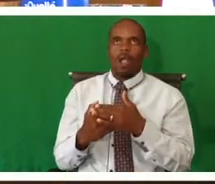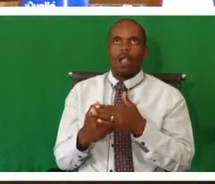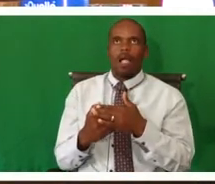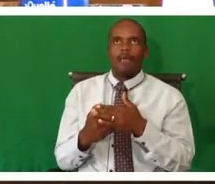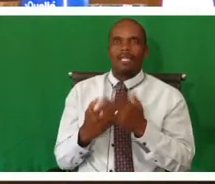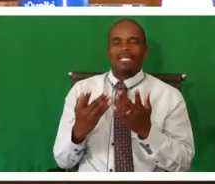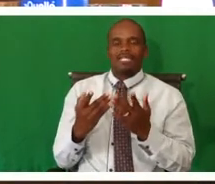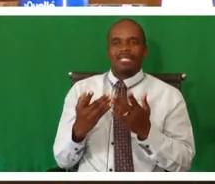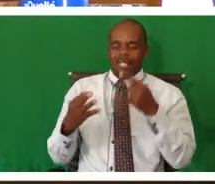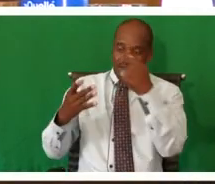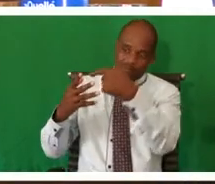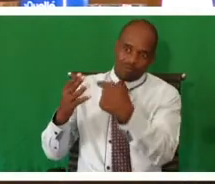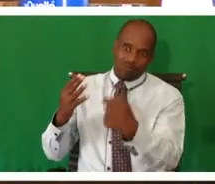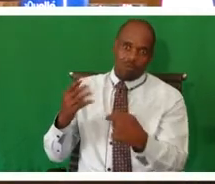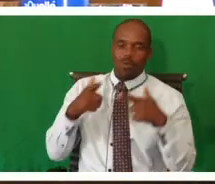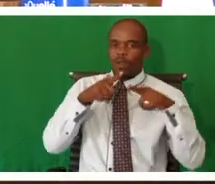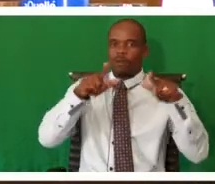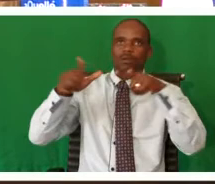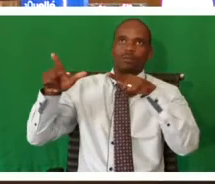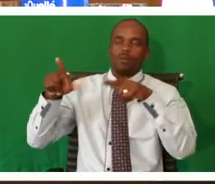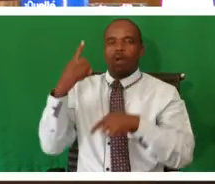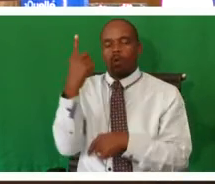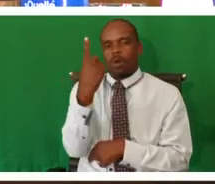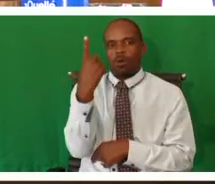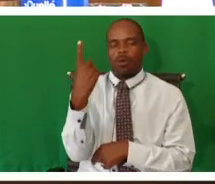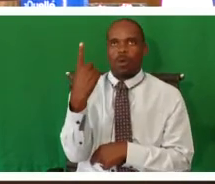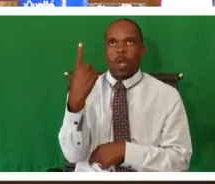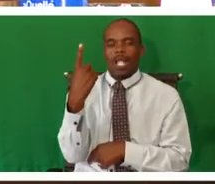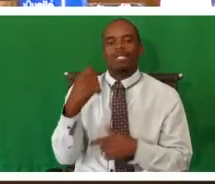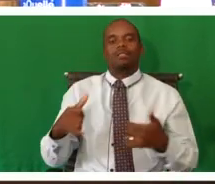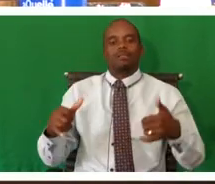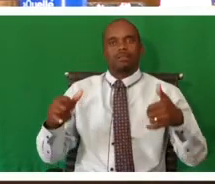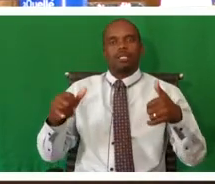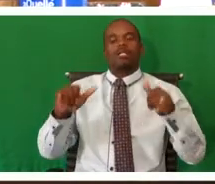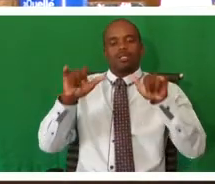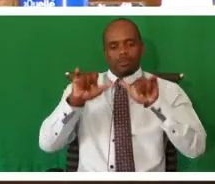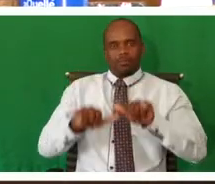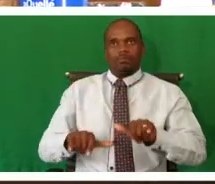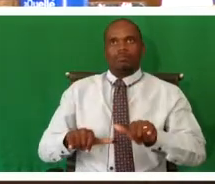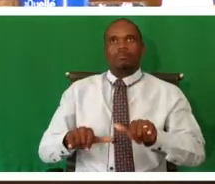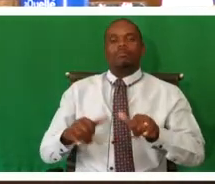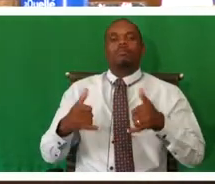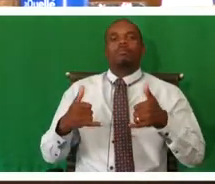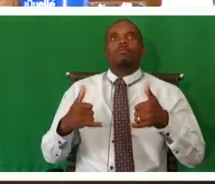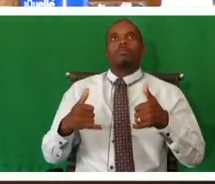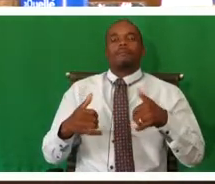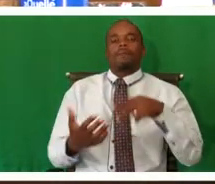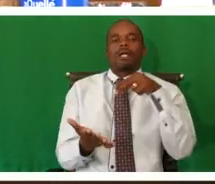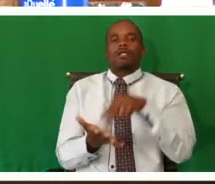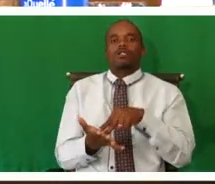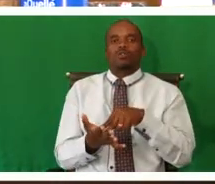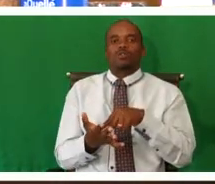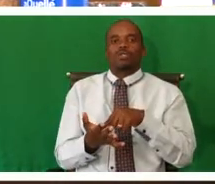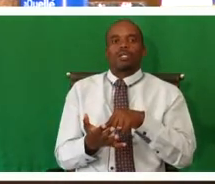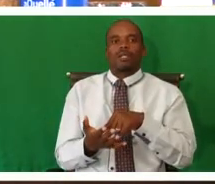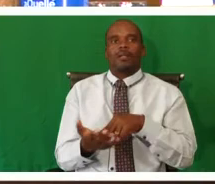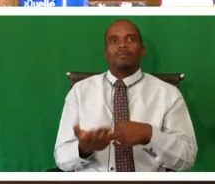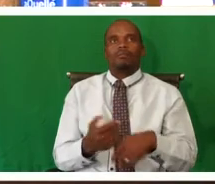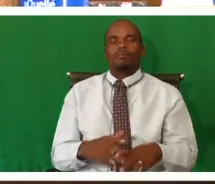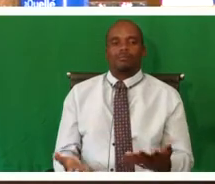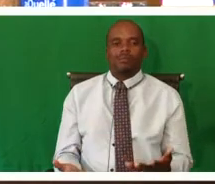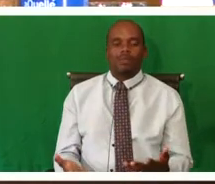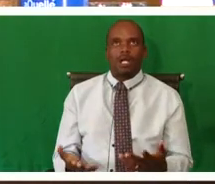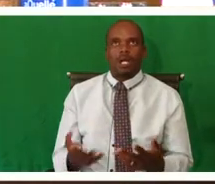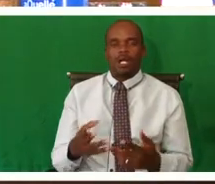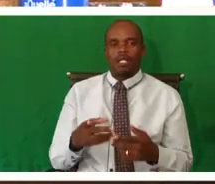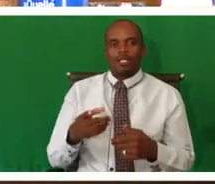announcements: that everyone should remain standing as the Sergeant at Arms, the Honourable Premier, and the